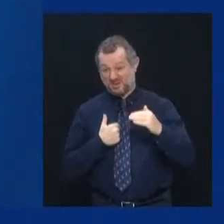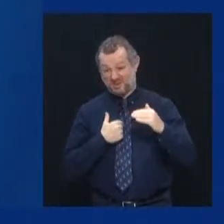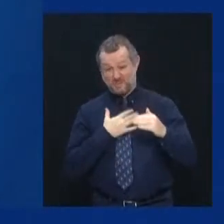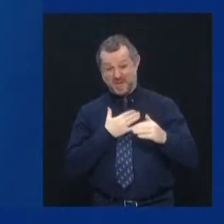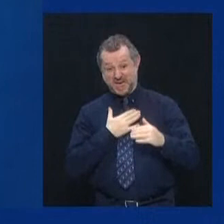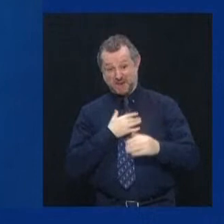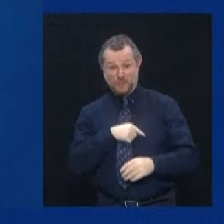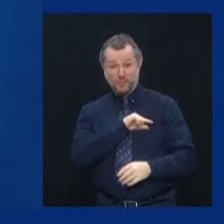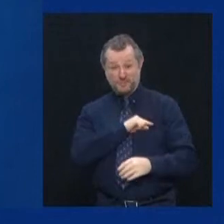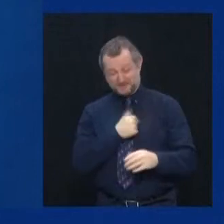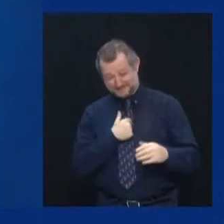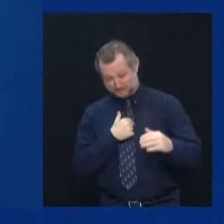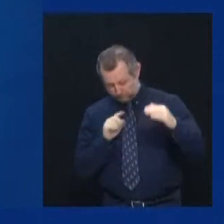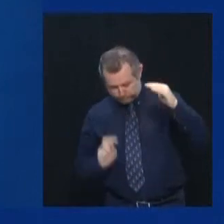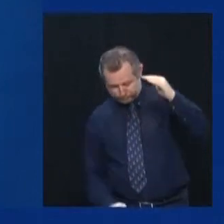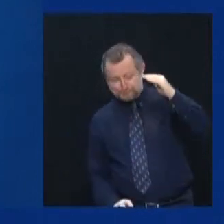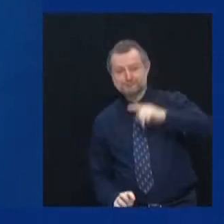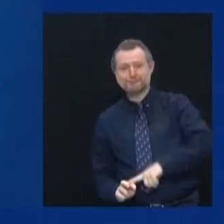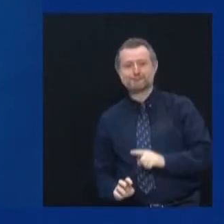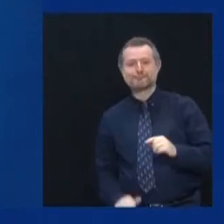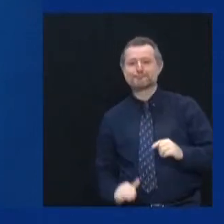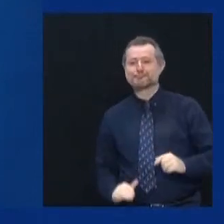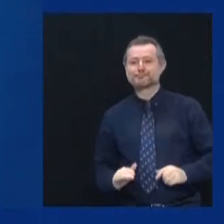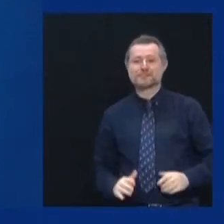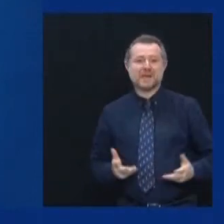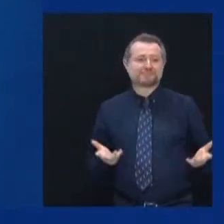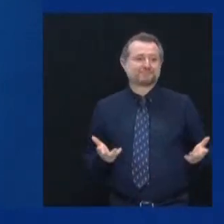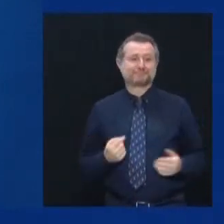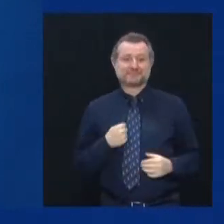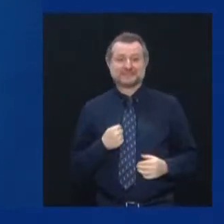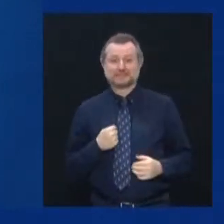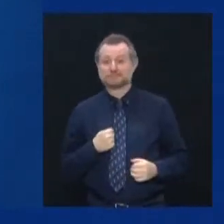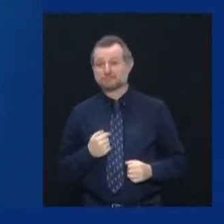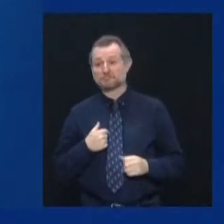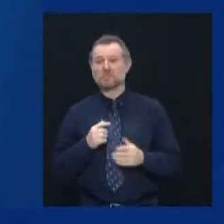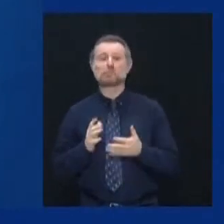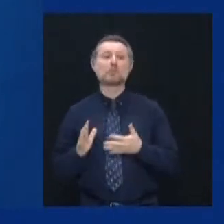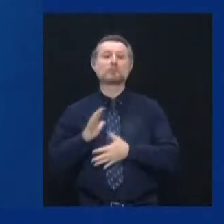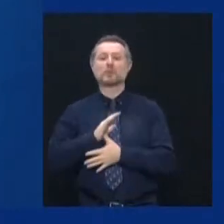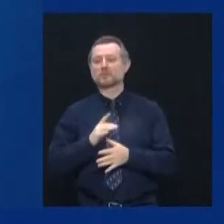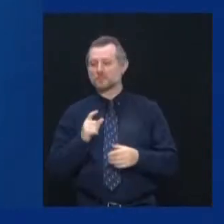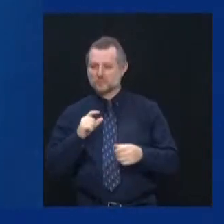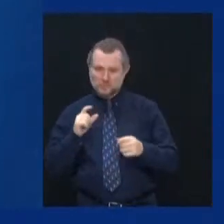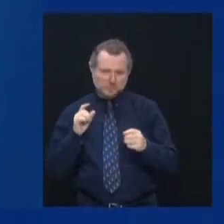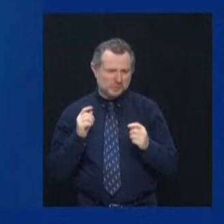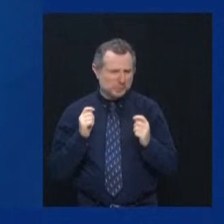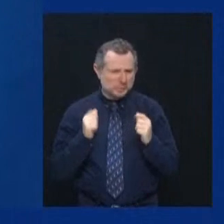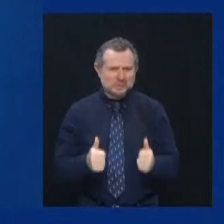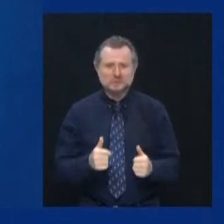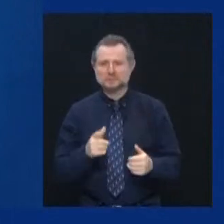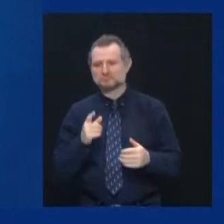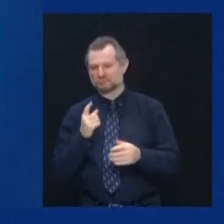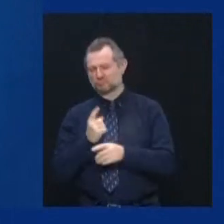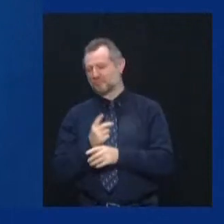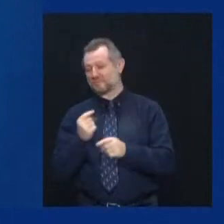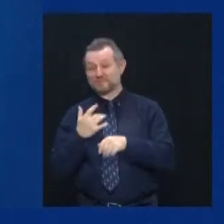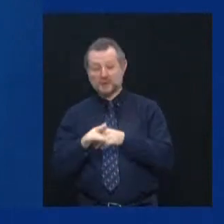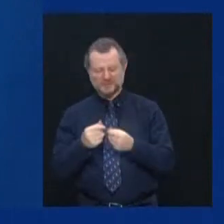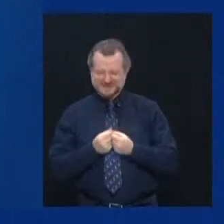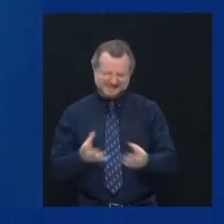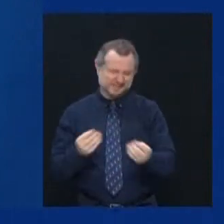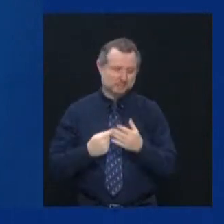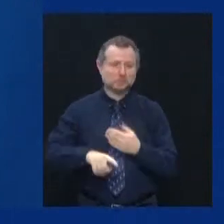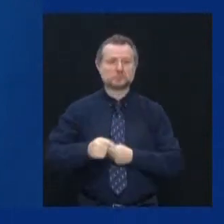the reality. So let's prioritize and quickly use what we can.